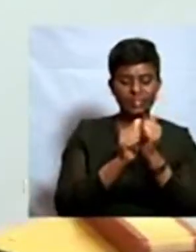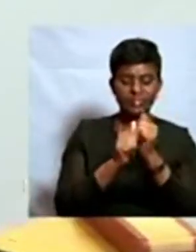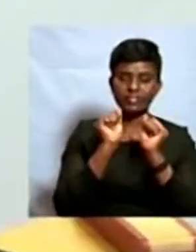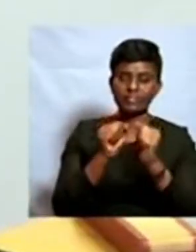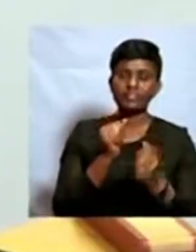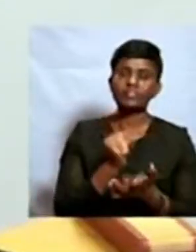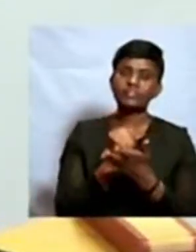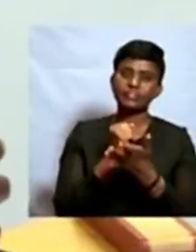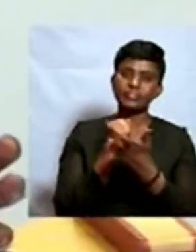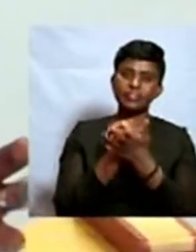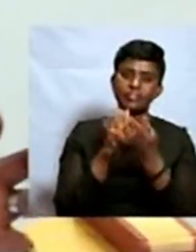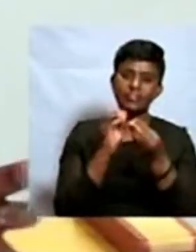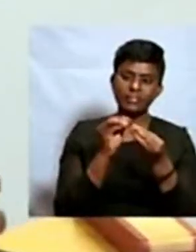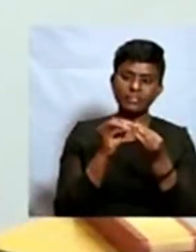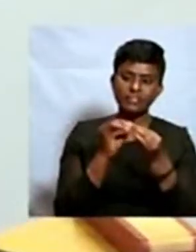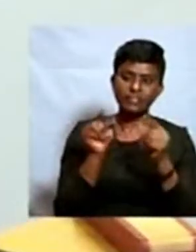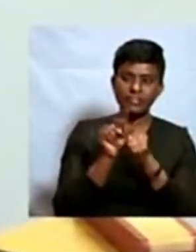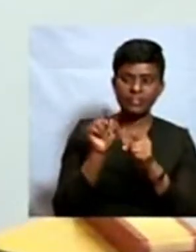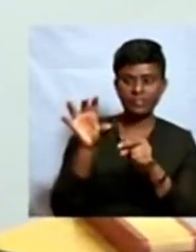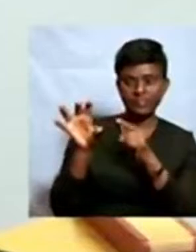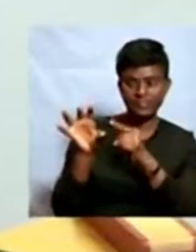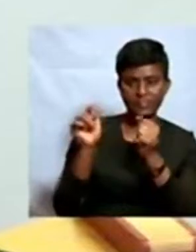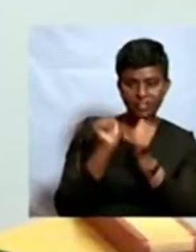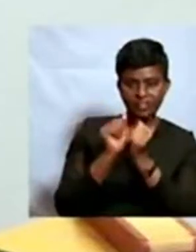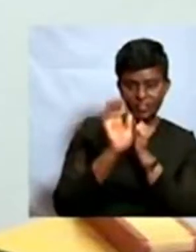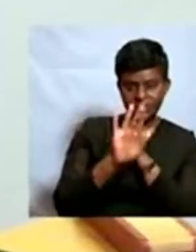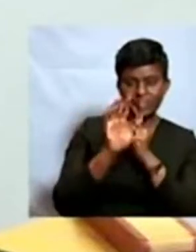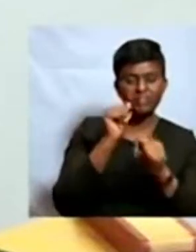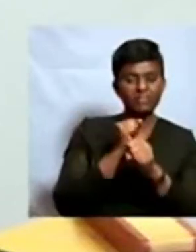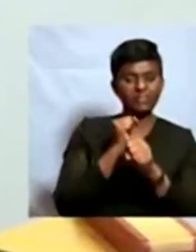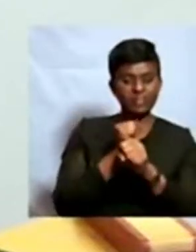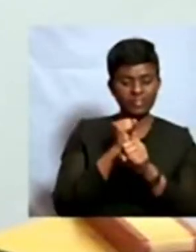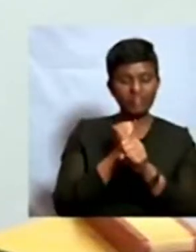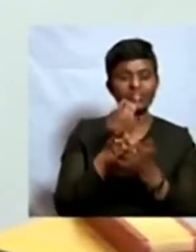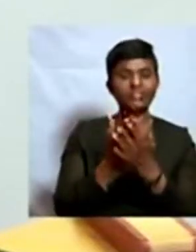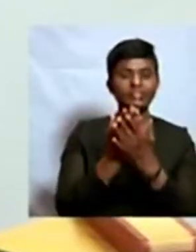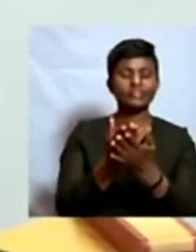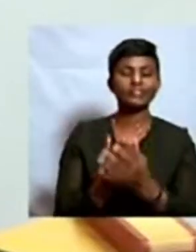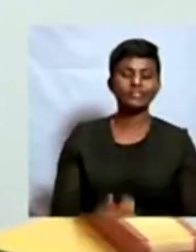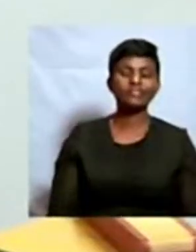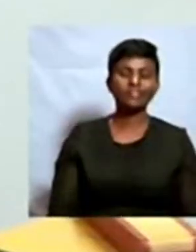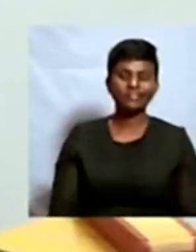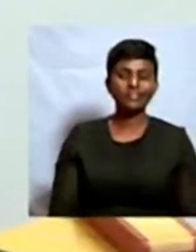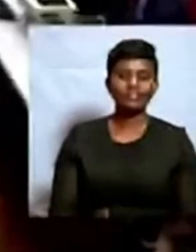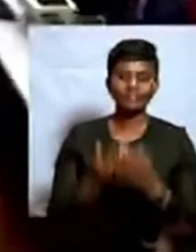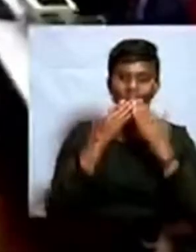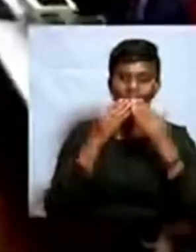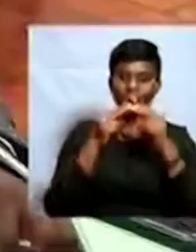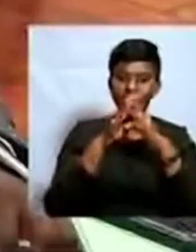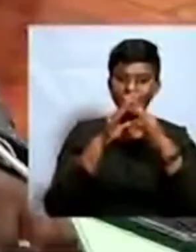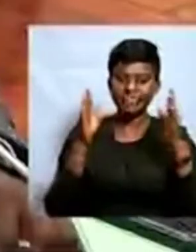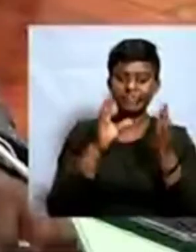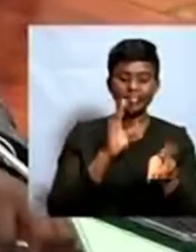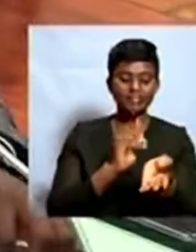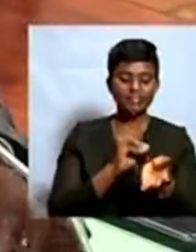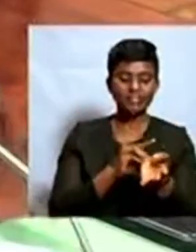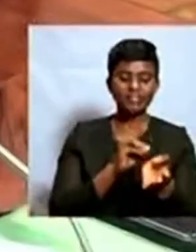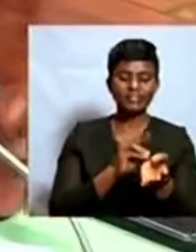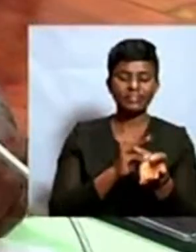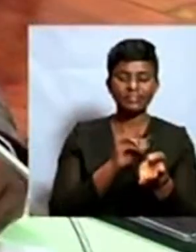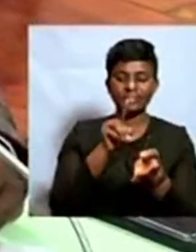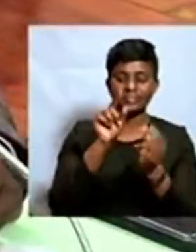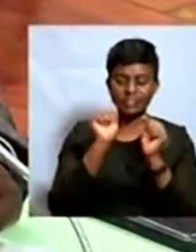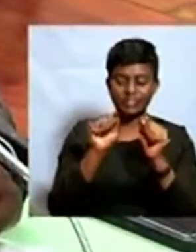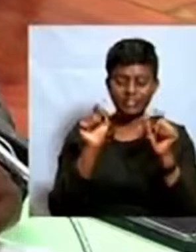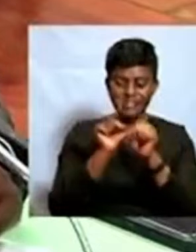enhance the sector in terms of its operations. I submit. Thank you so much, Doc. You